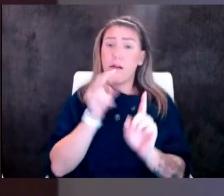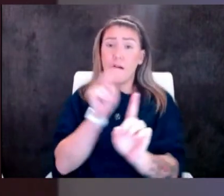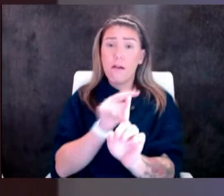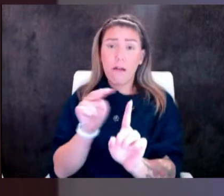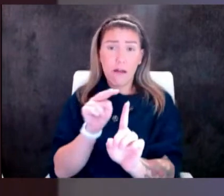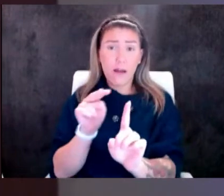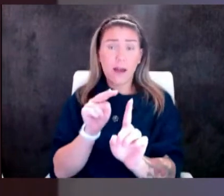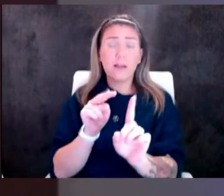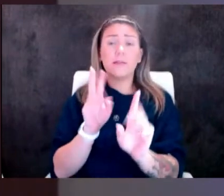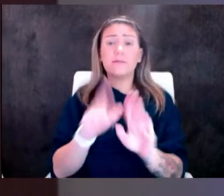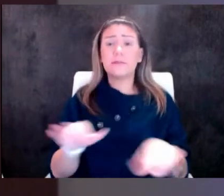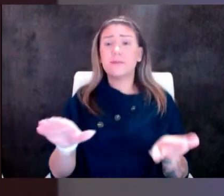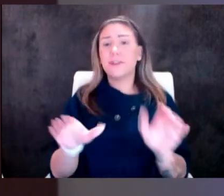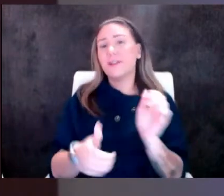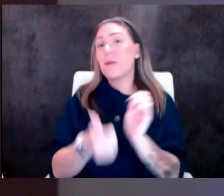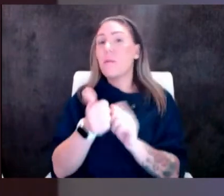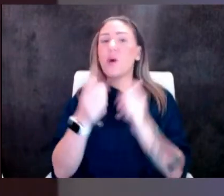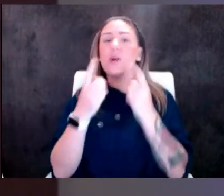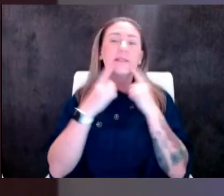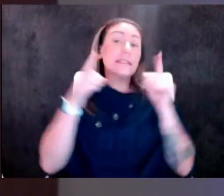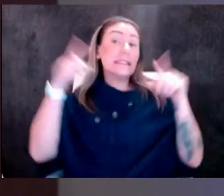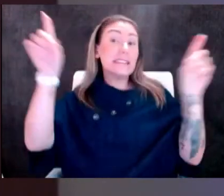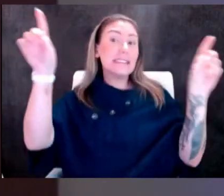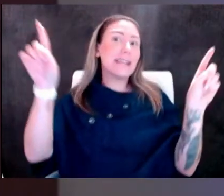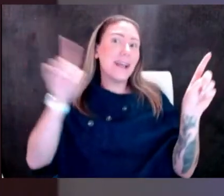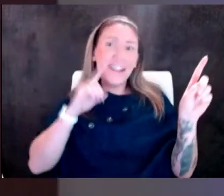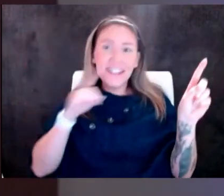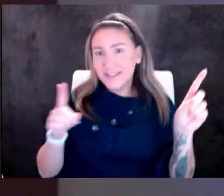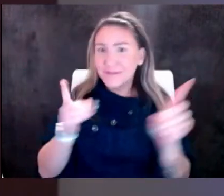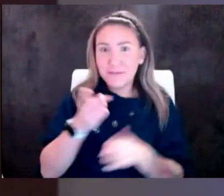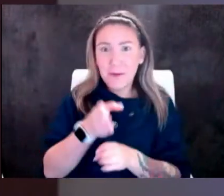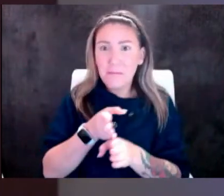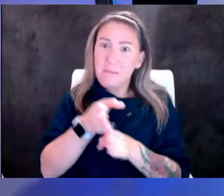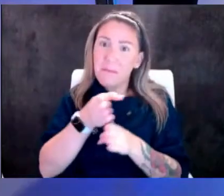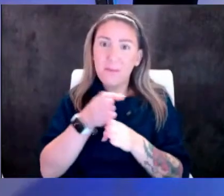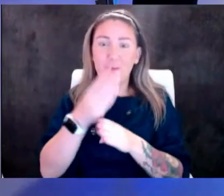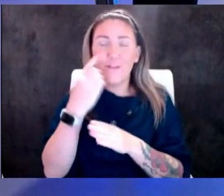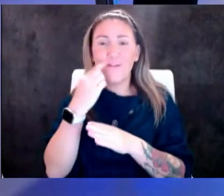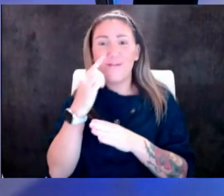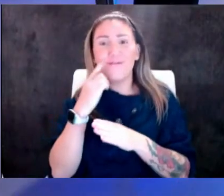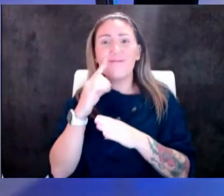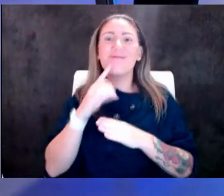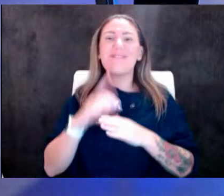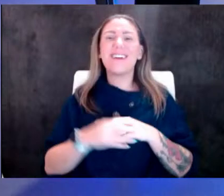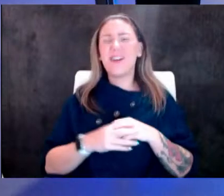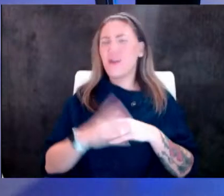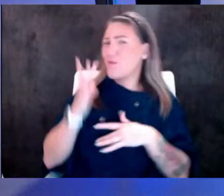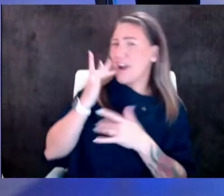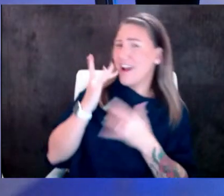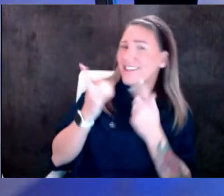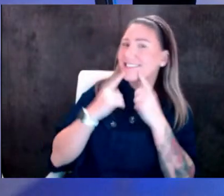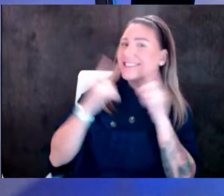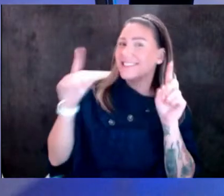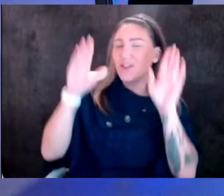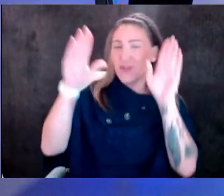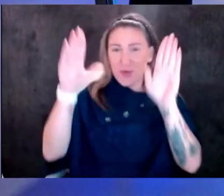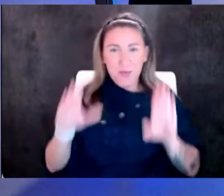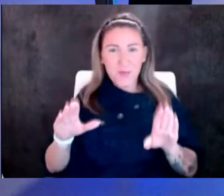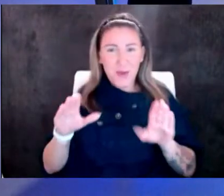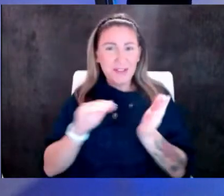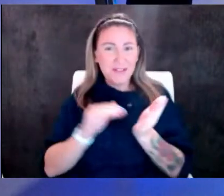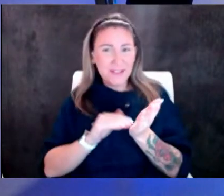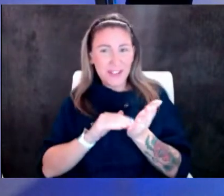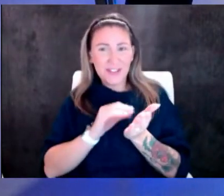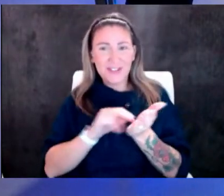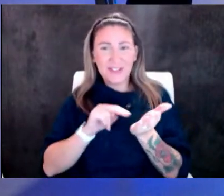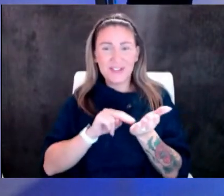medicine. But we do have a lot of work. And can we just say, why is it successful? Great physicians, great nurses, but also